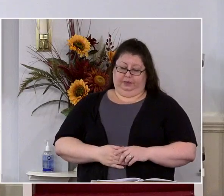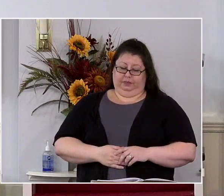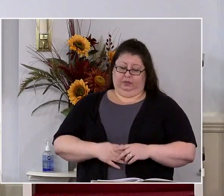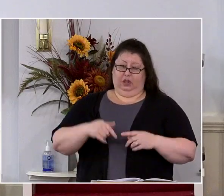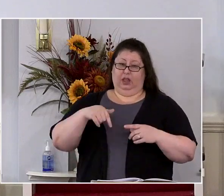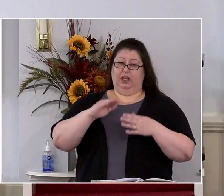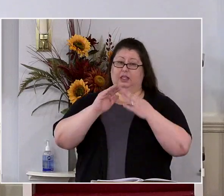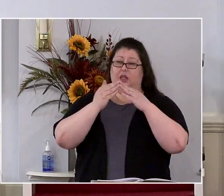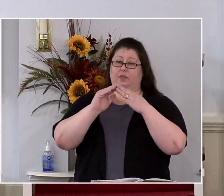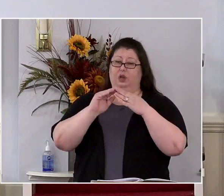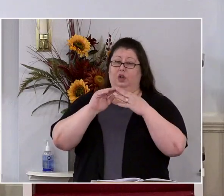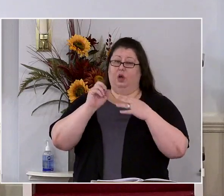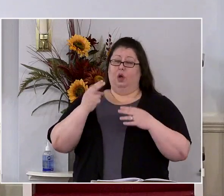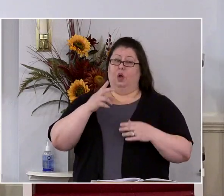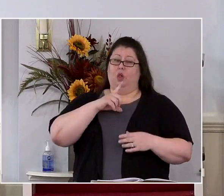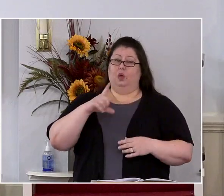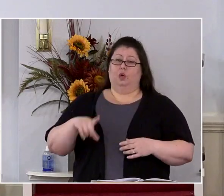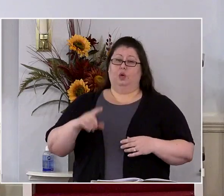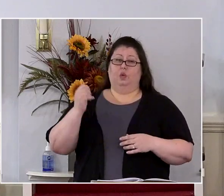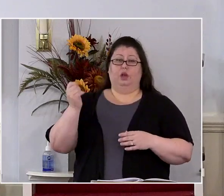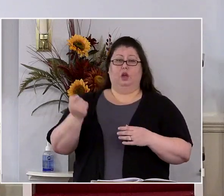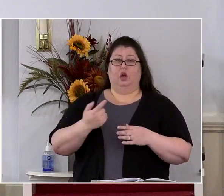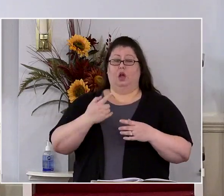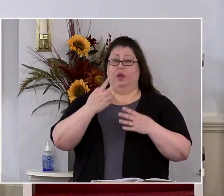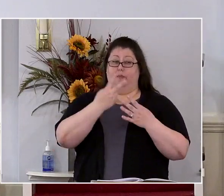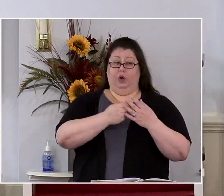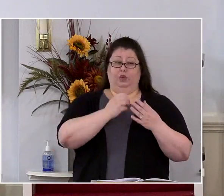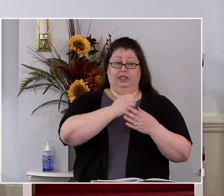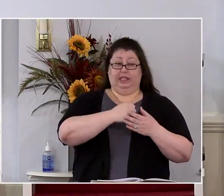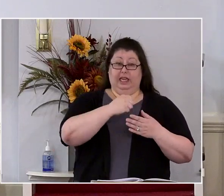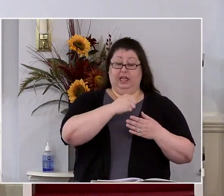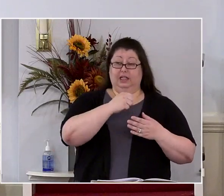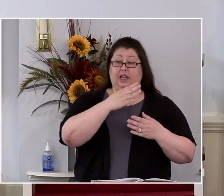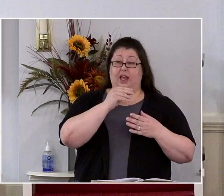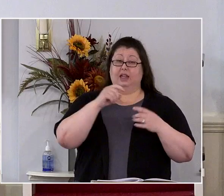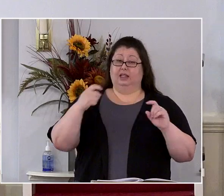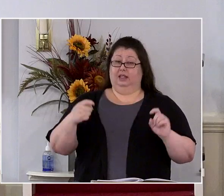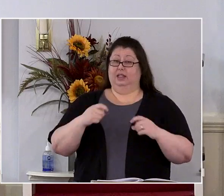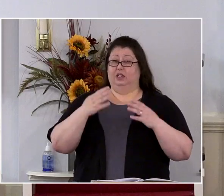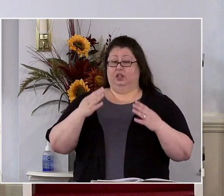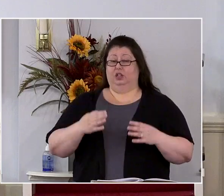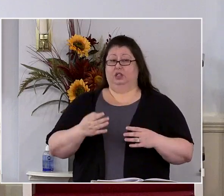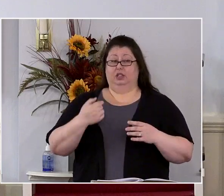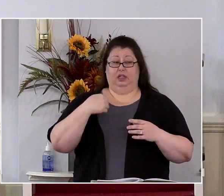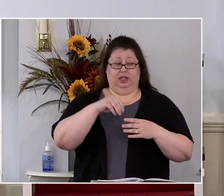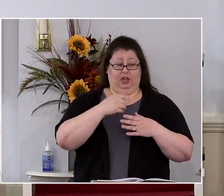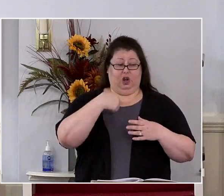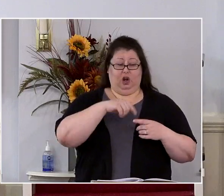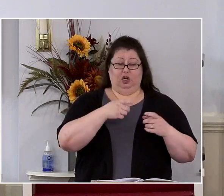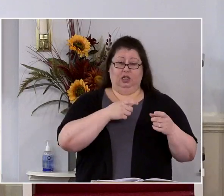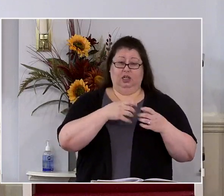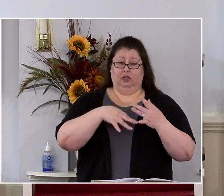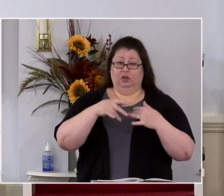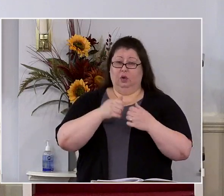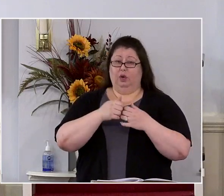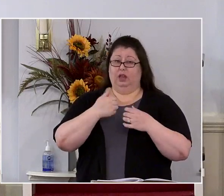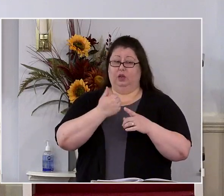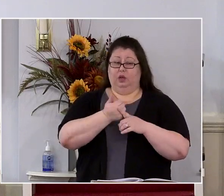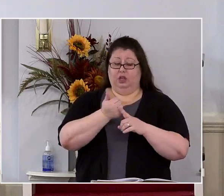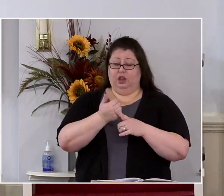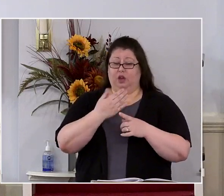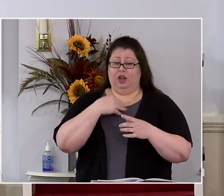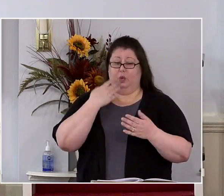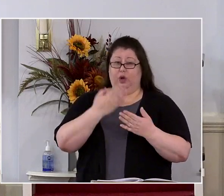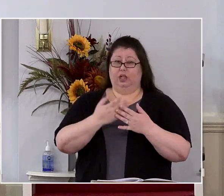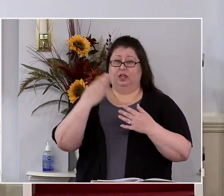In this community, O Lord, we are all both saints and sinners. In our dealings with one another and in our witness